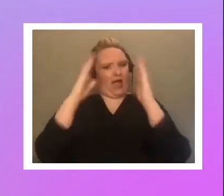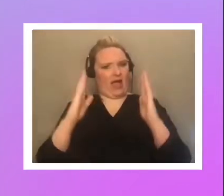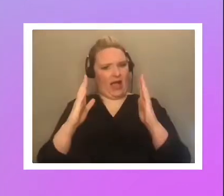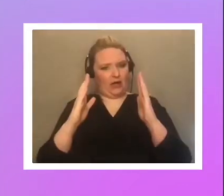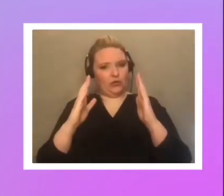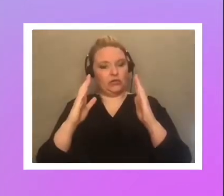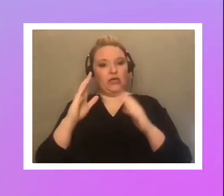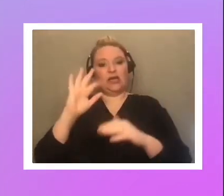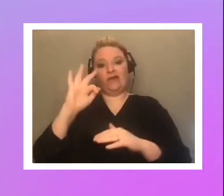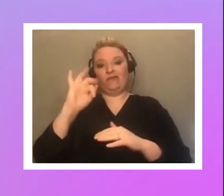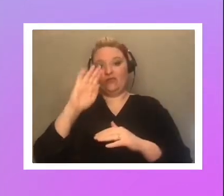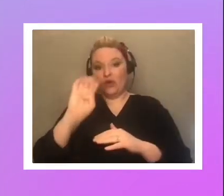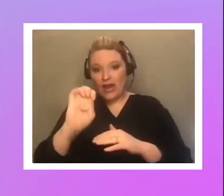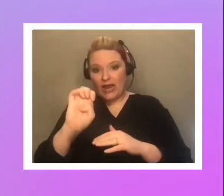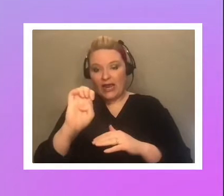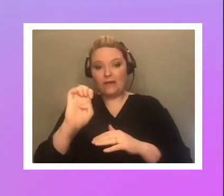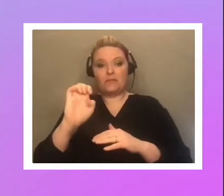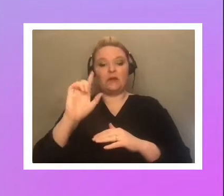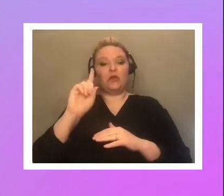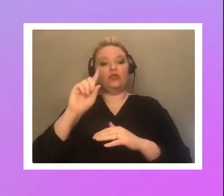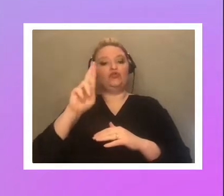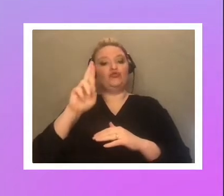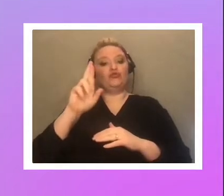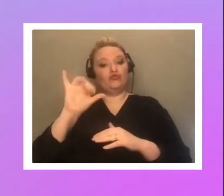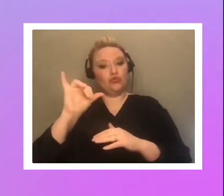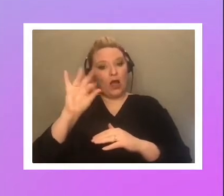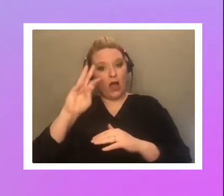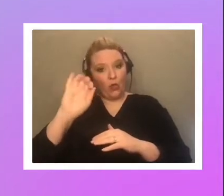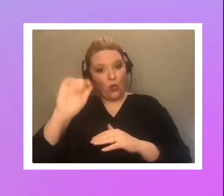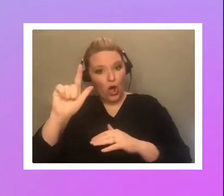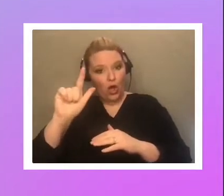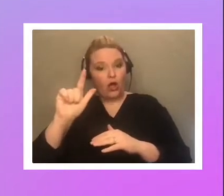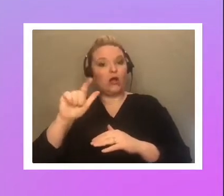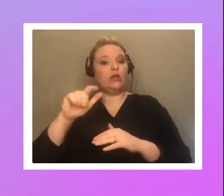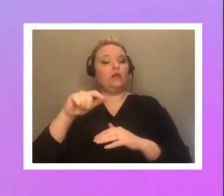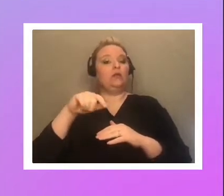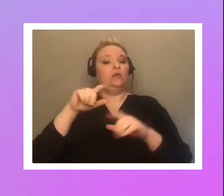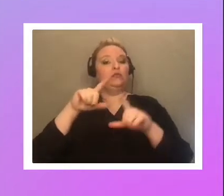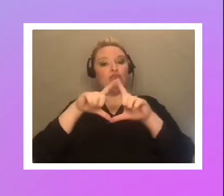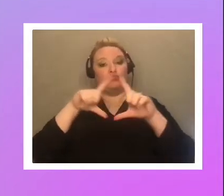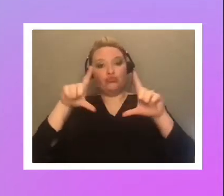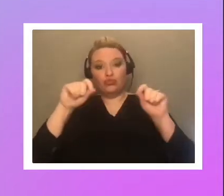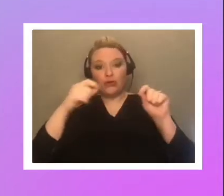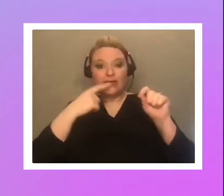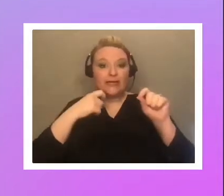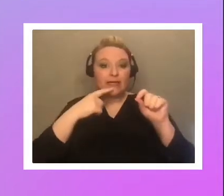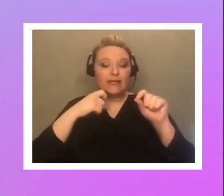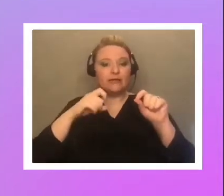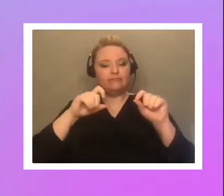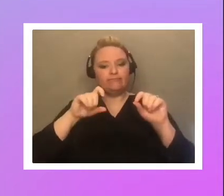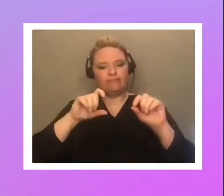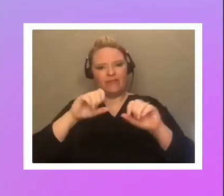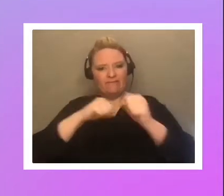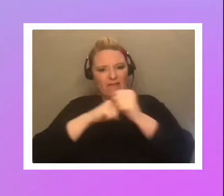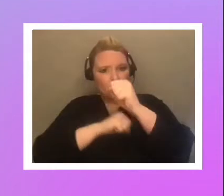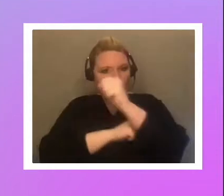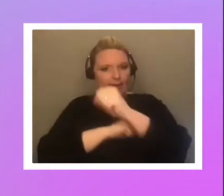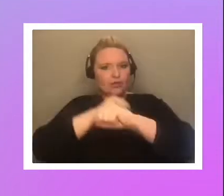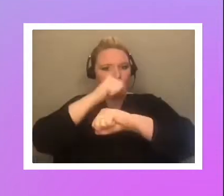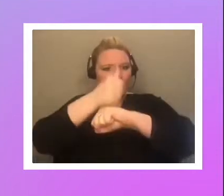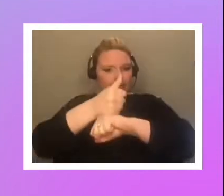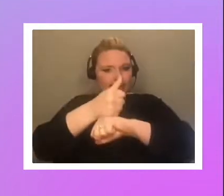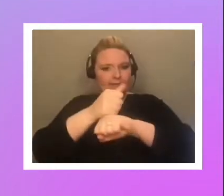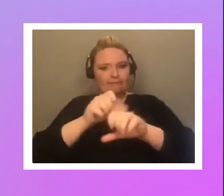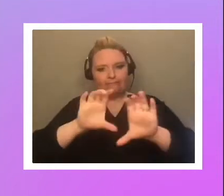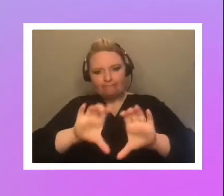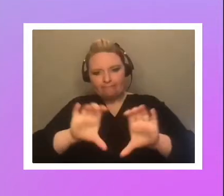frame, you've got drywall, you've got brick on the outside, you've laid that foundation,